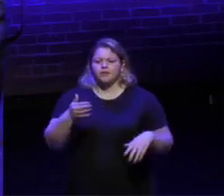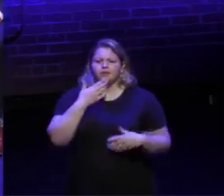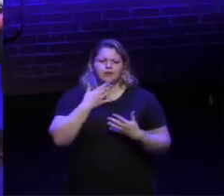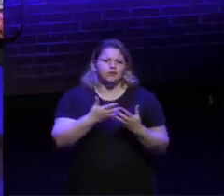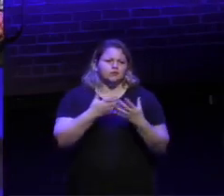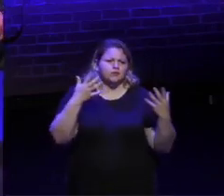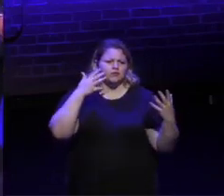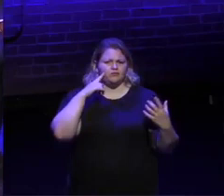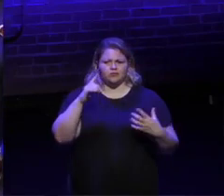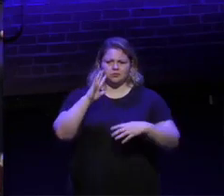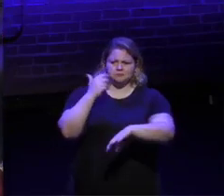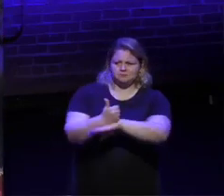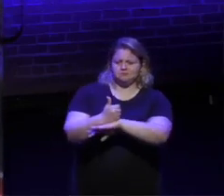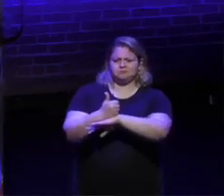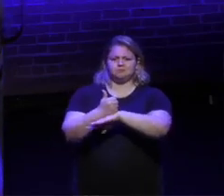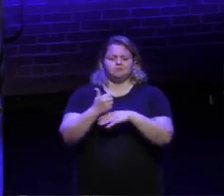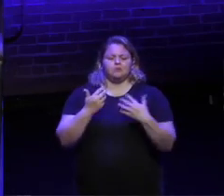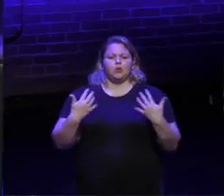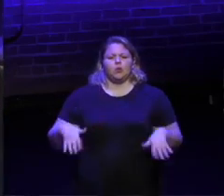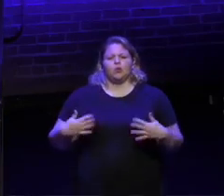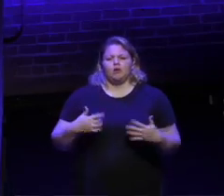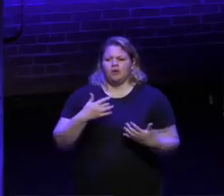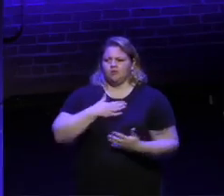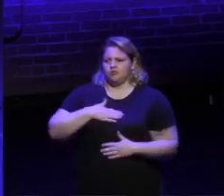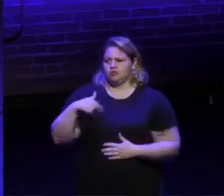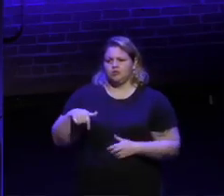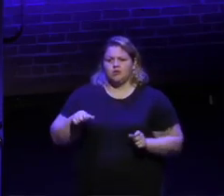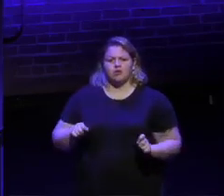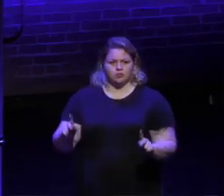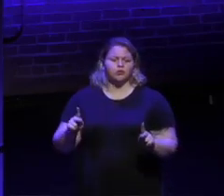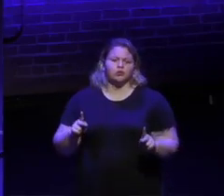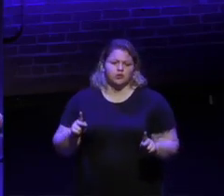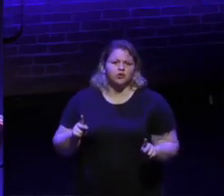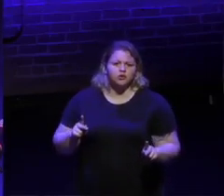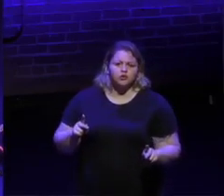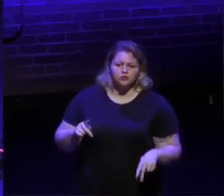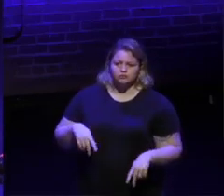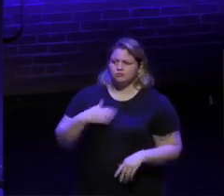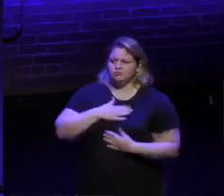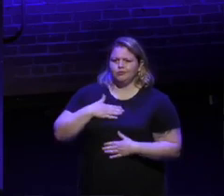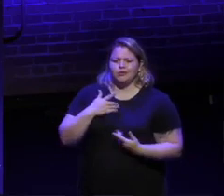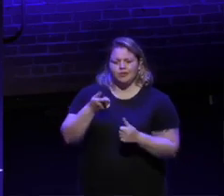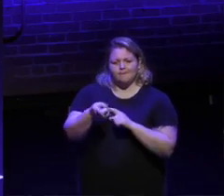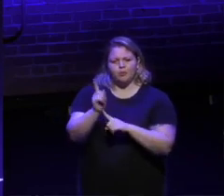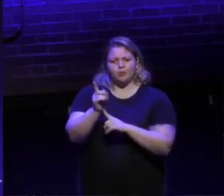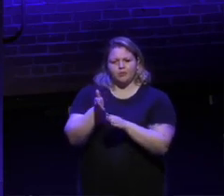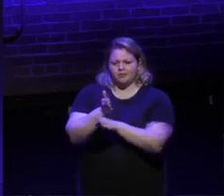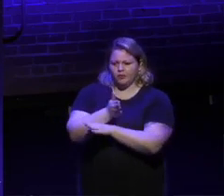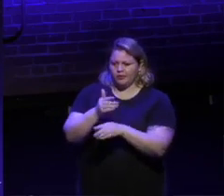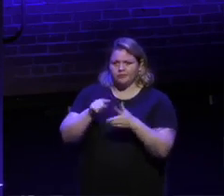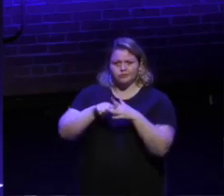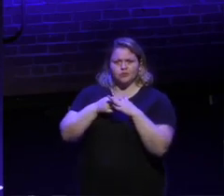I really appreciate the opportunity to be here. I appreciate the exercise that you started with us just before